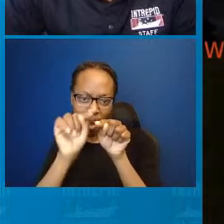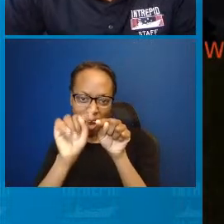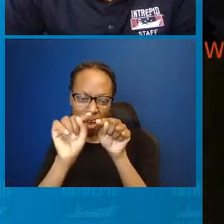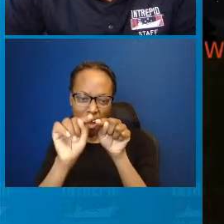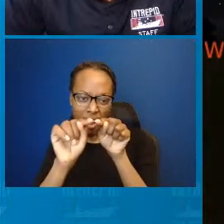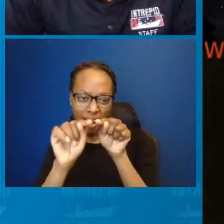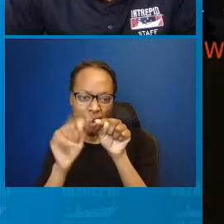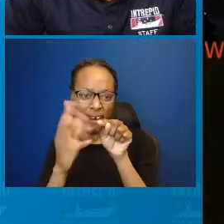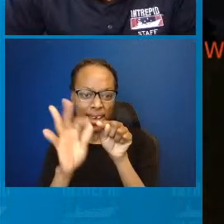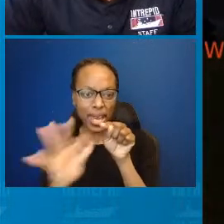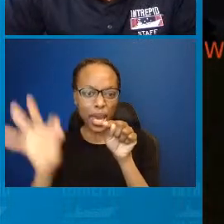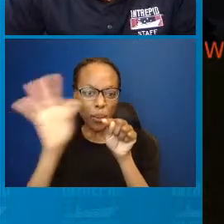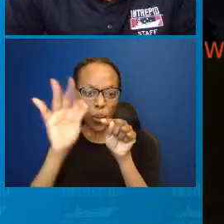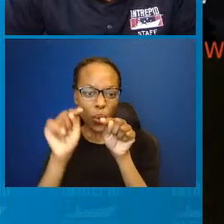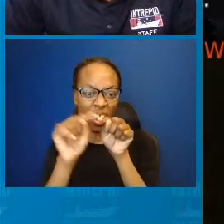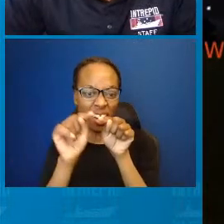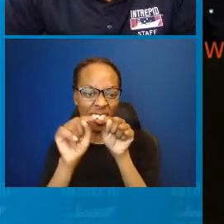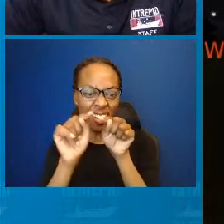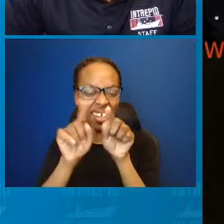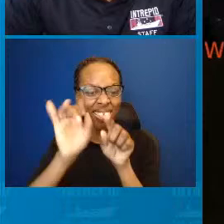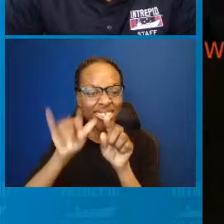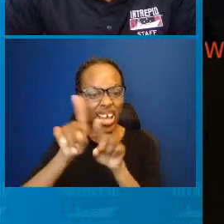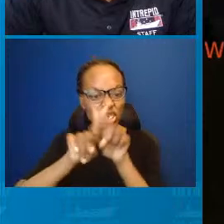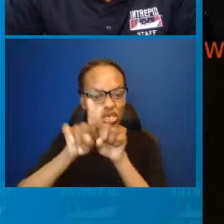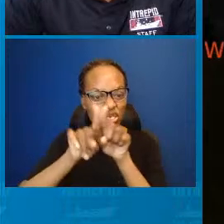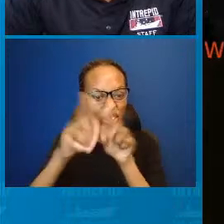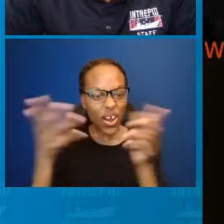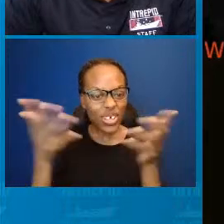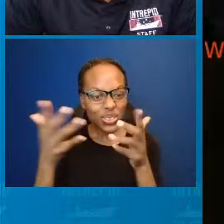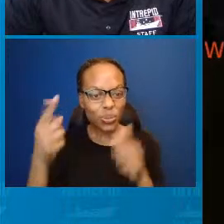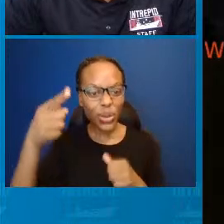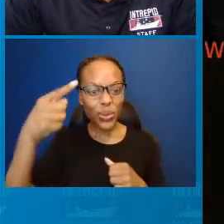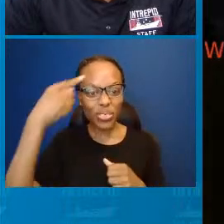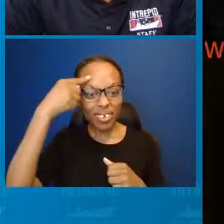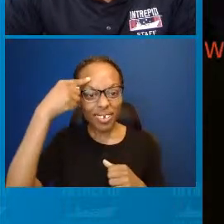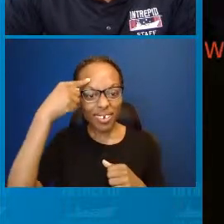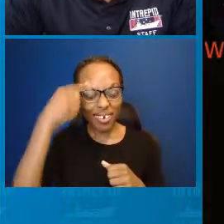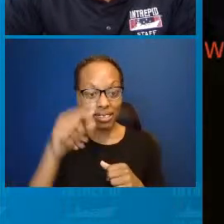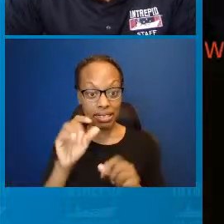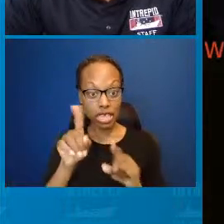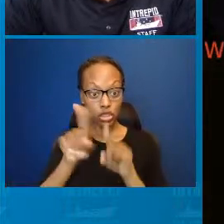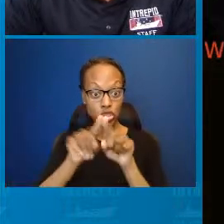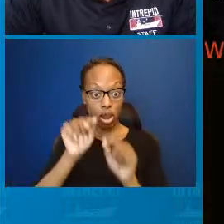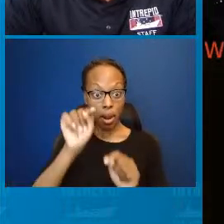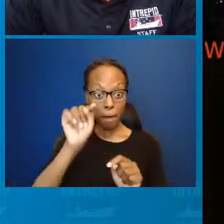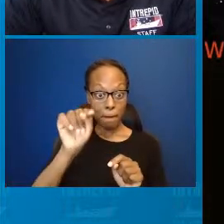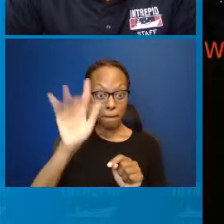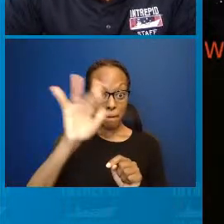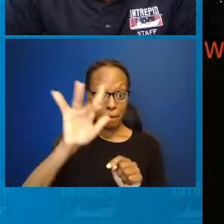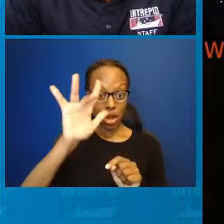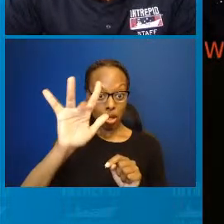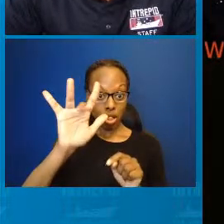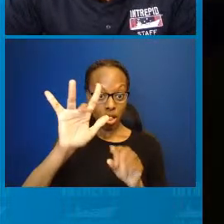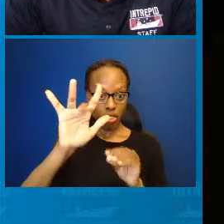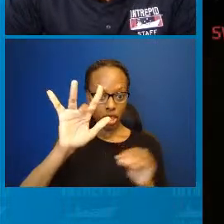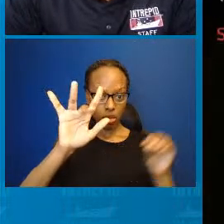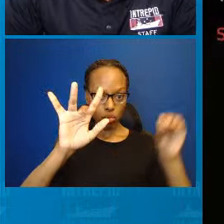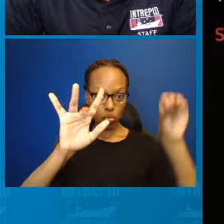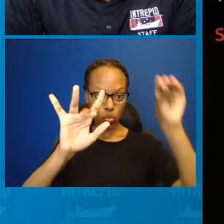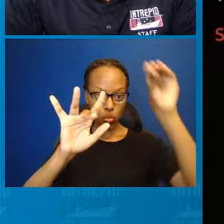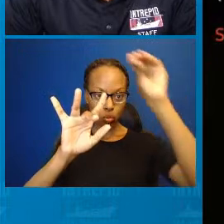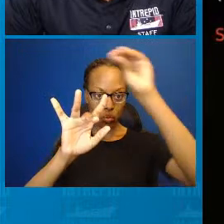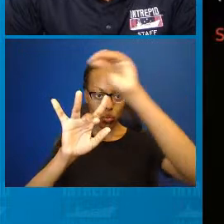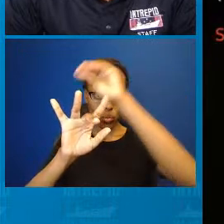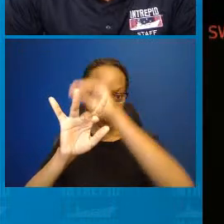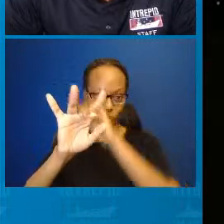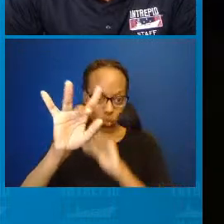is? You can let me know in the comments. What star do you think they're revolving around? Right? As we look up, we can